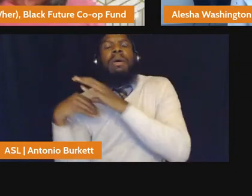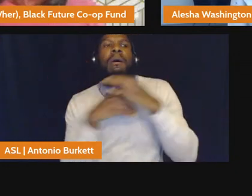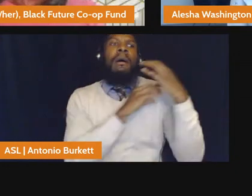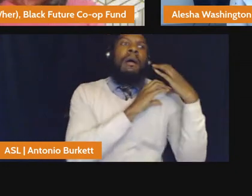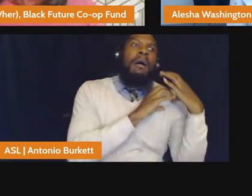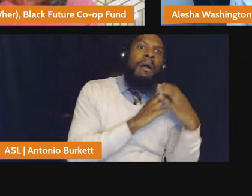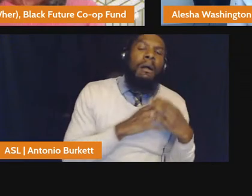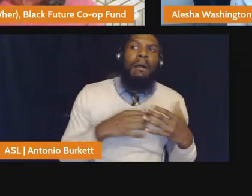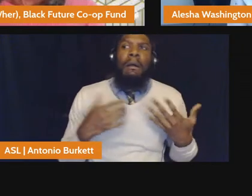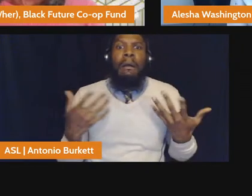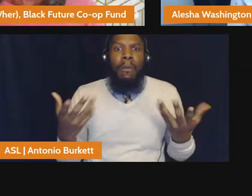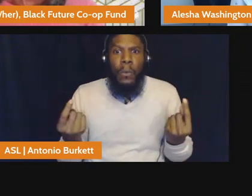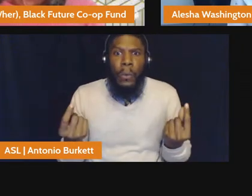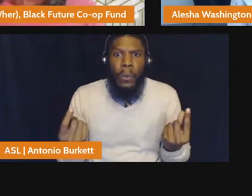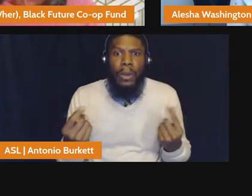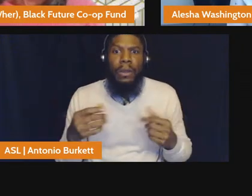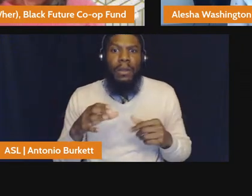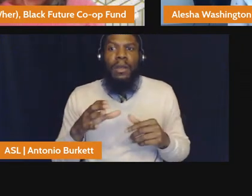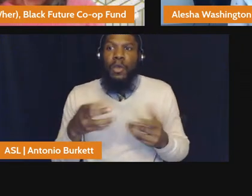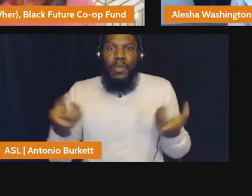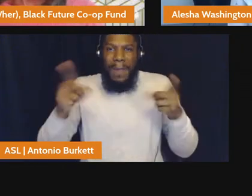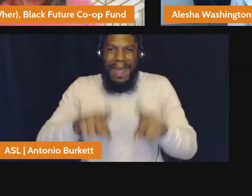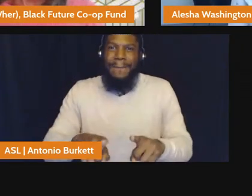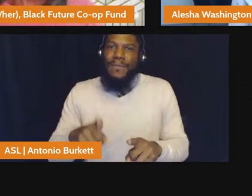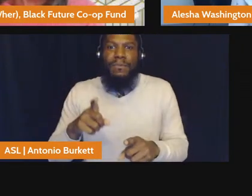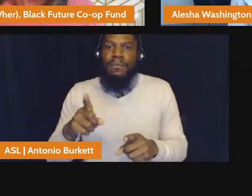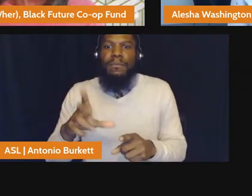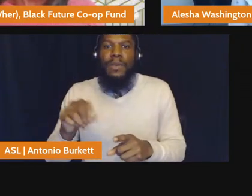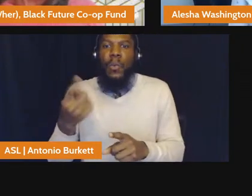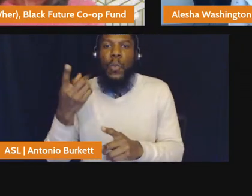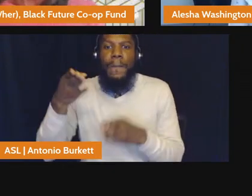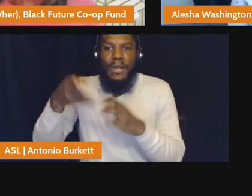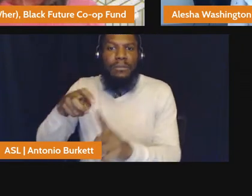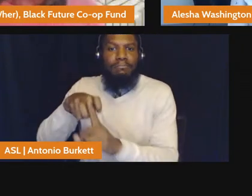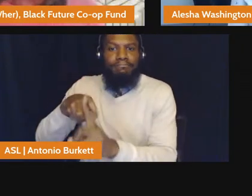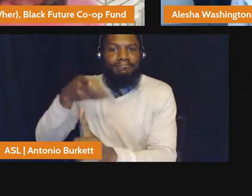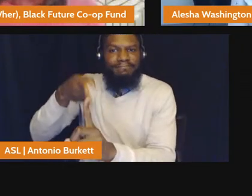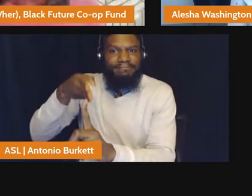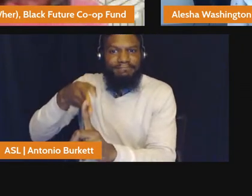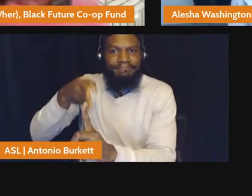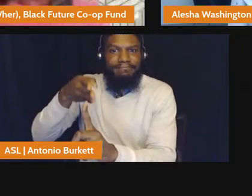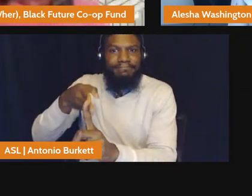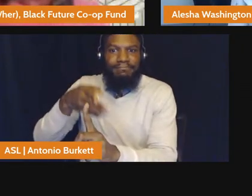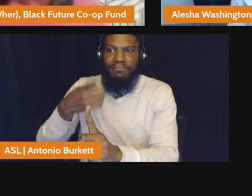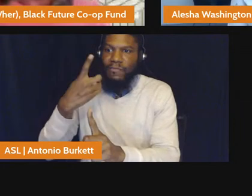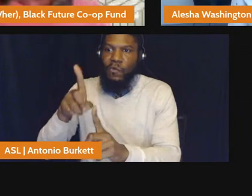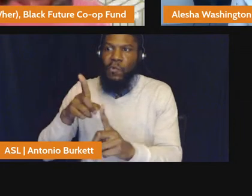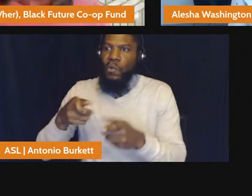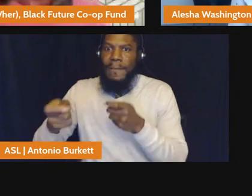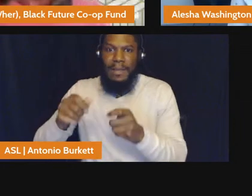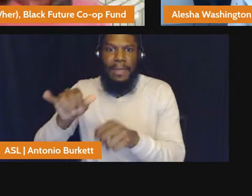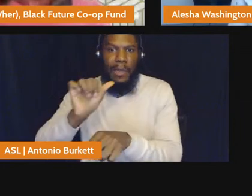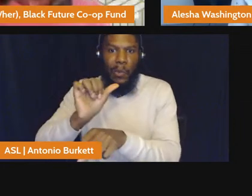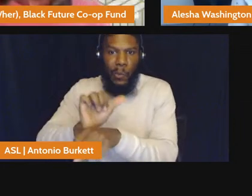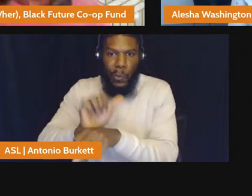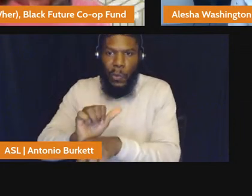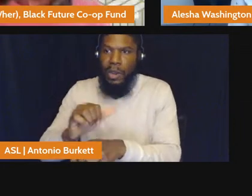a central person to kind of hold folks accountable and kind of manage that work, that body of